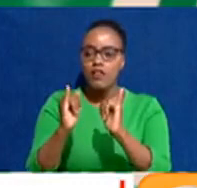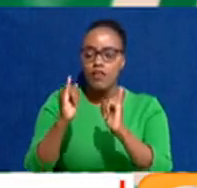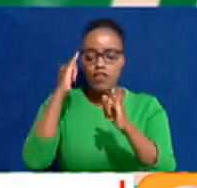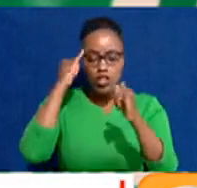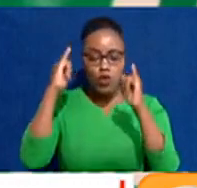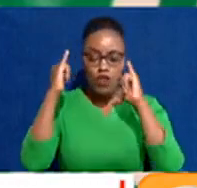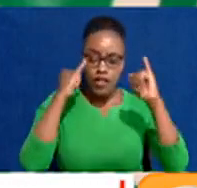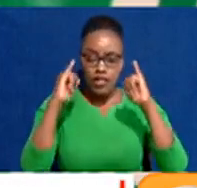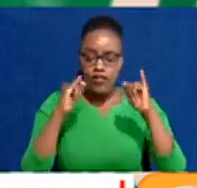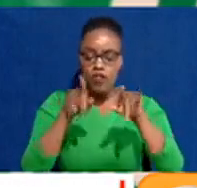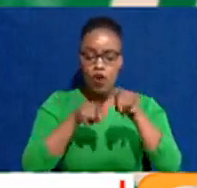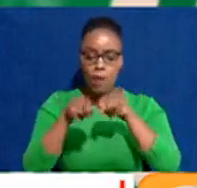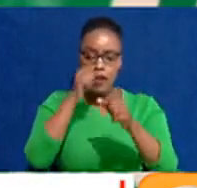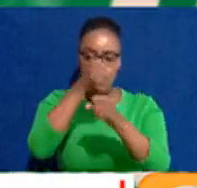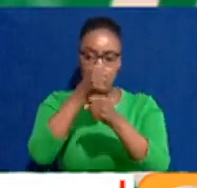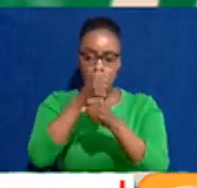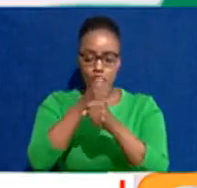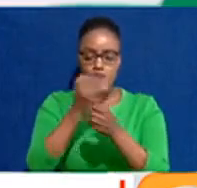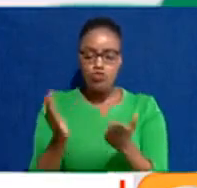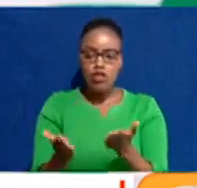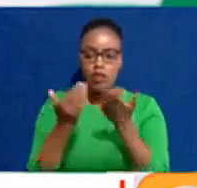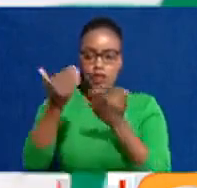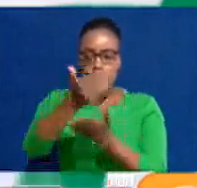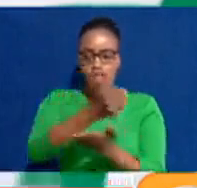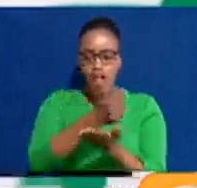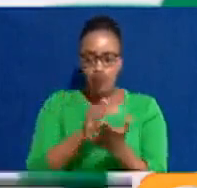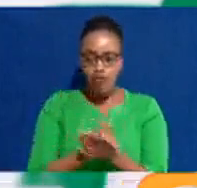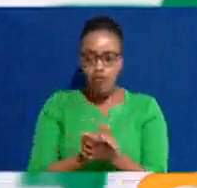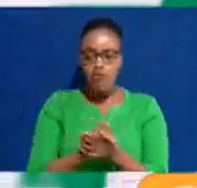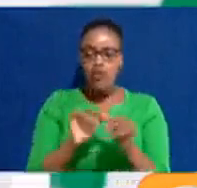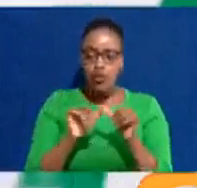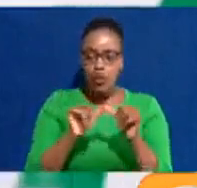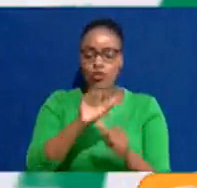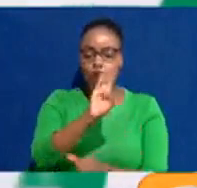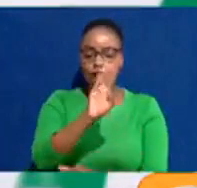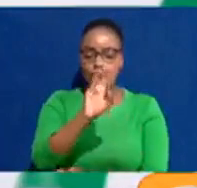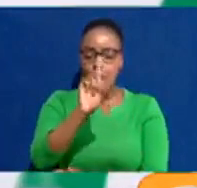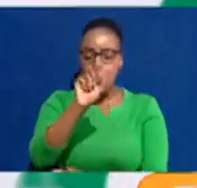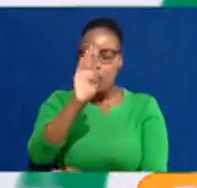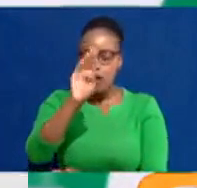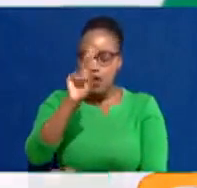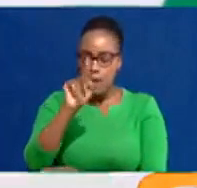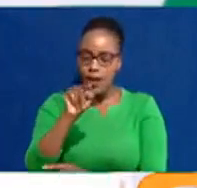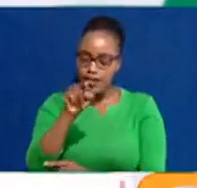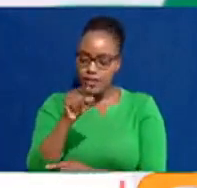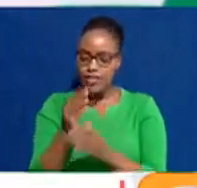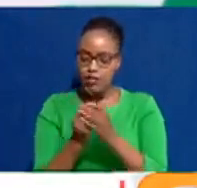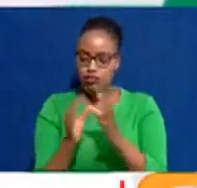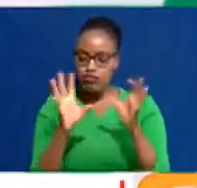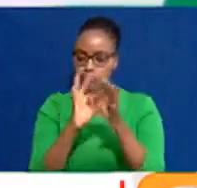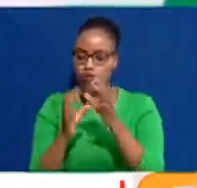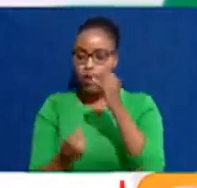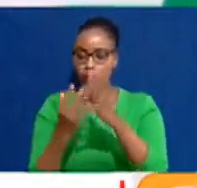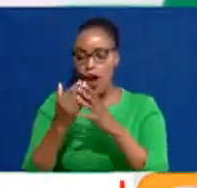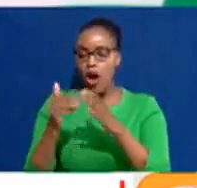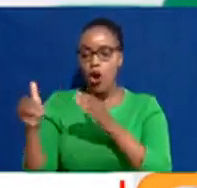innovative operating models to grow their revenues. Broadband will continue to enable connections that will create more opportunities